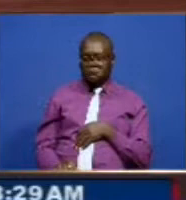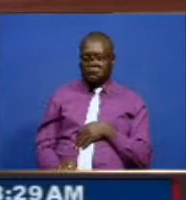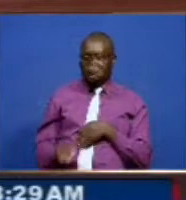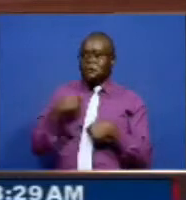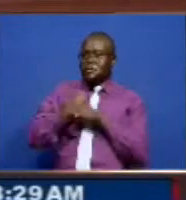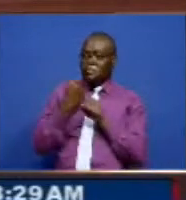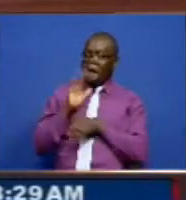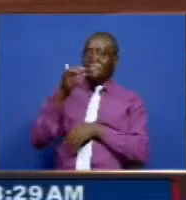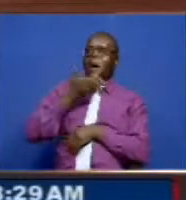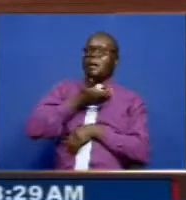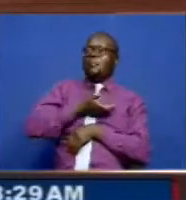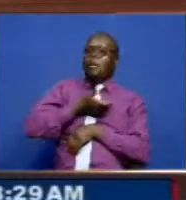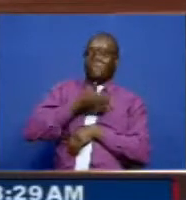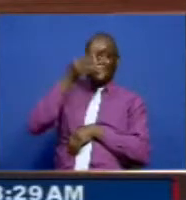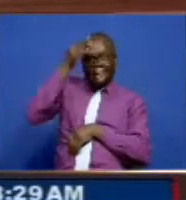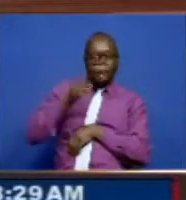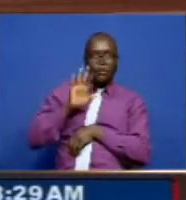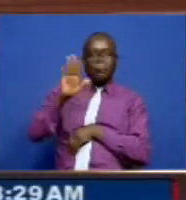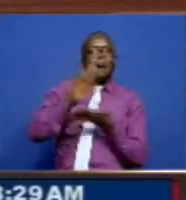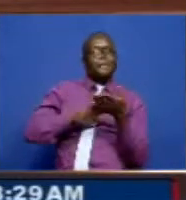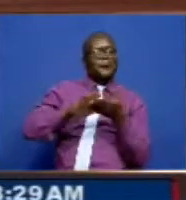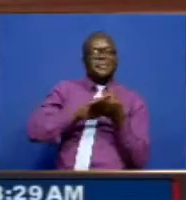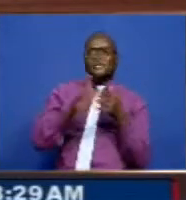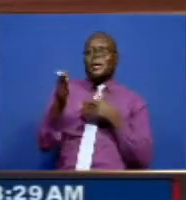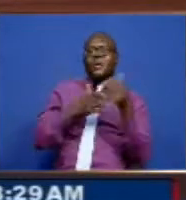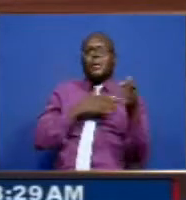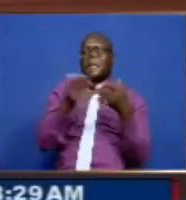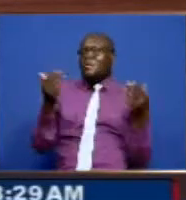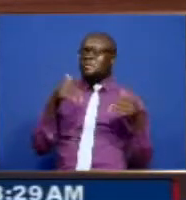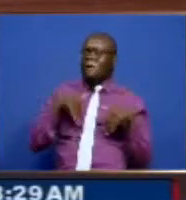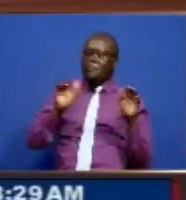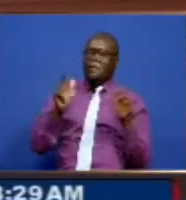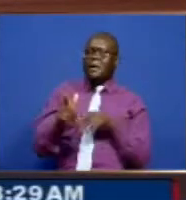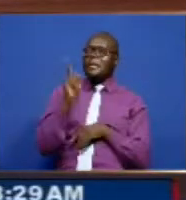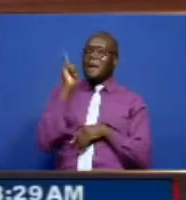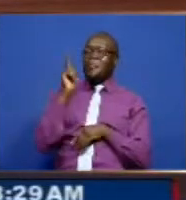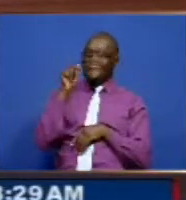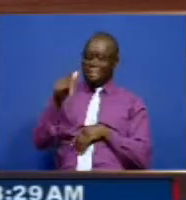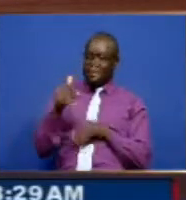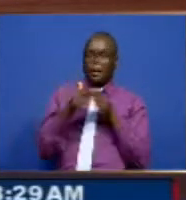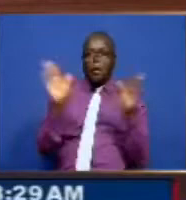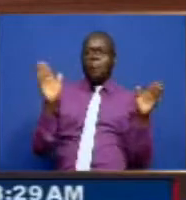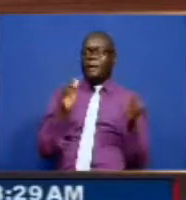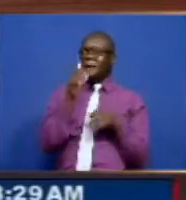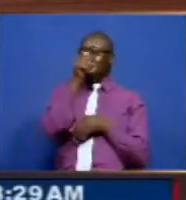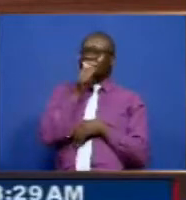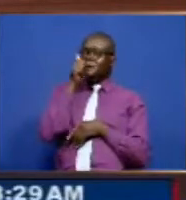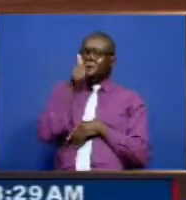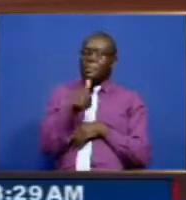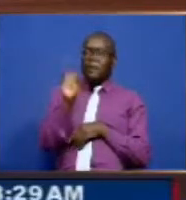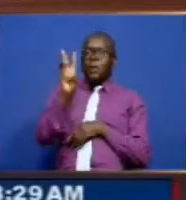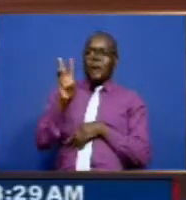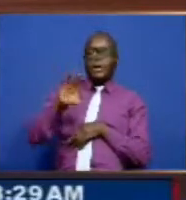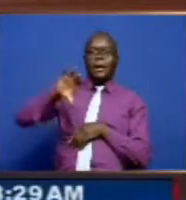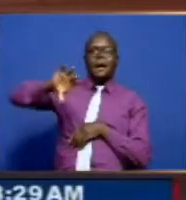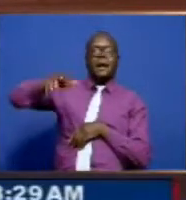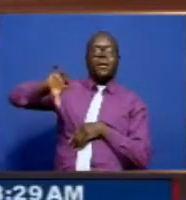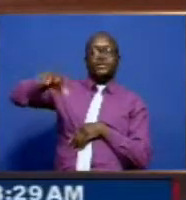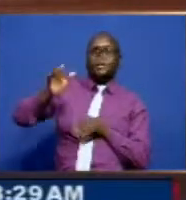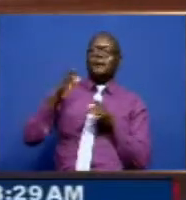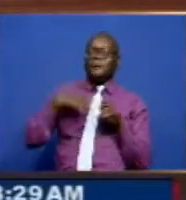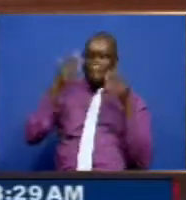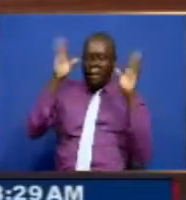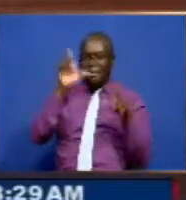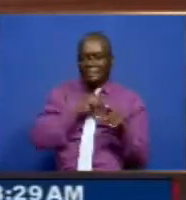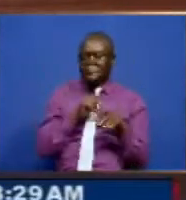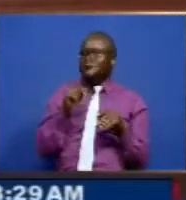her own wishes and judgment without due regard to any law. It is open secret in Wajir County and far